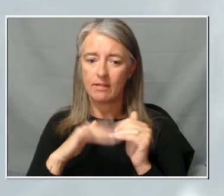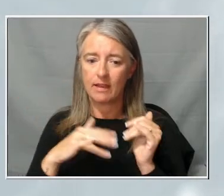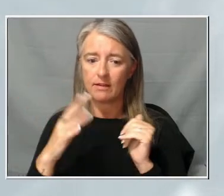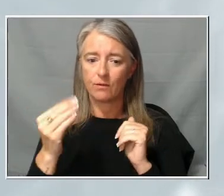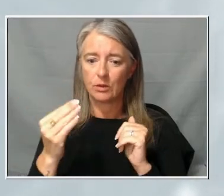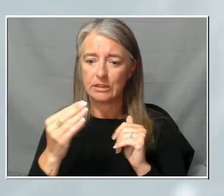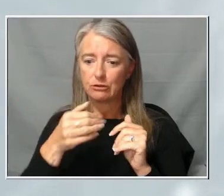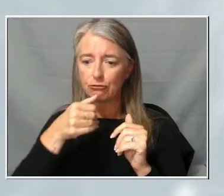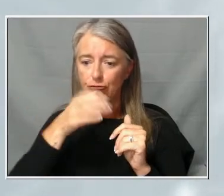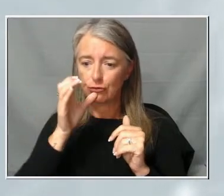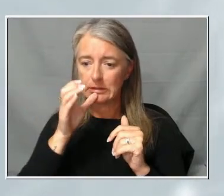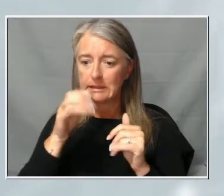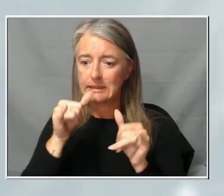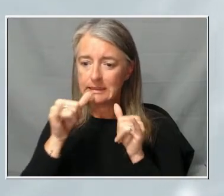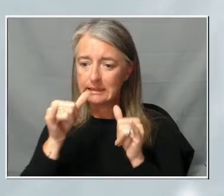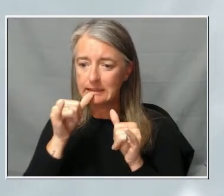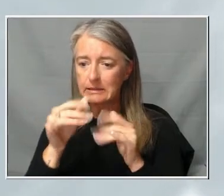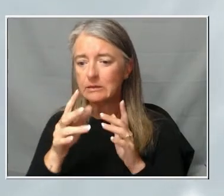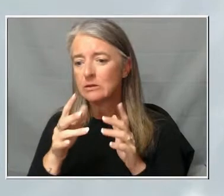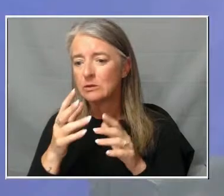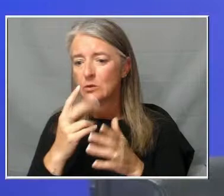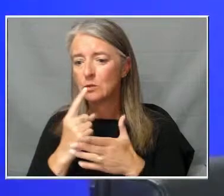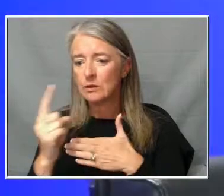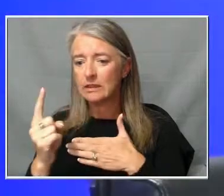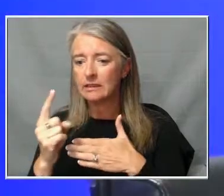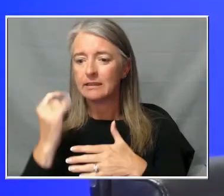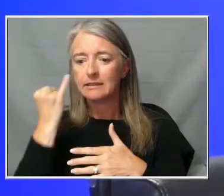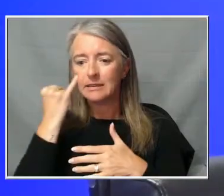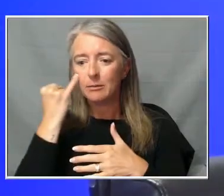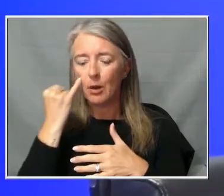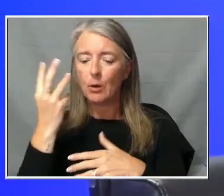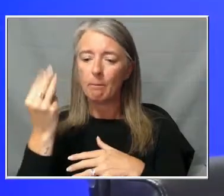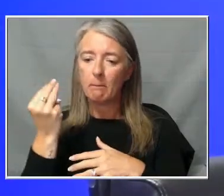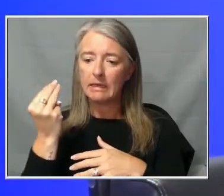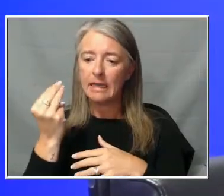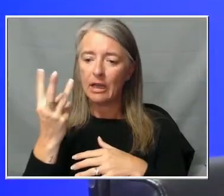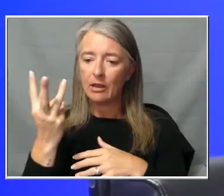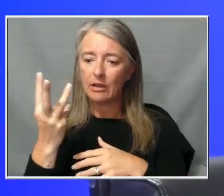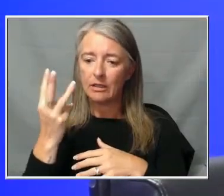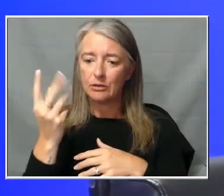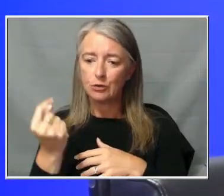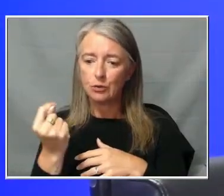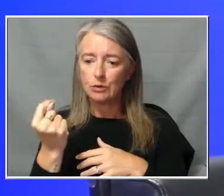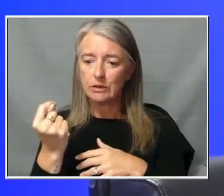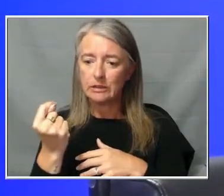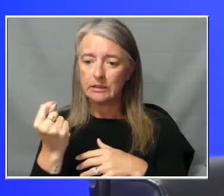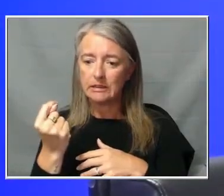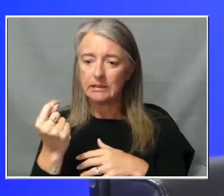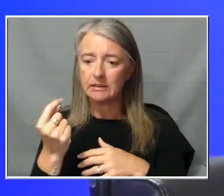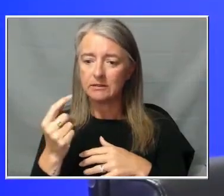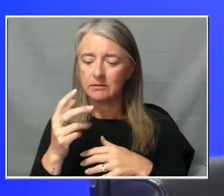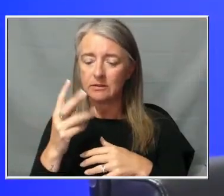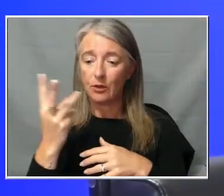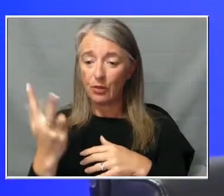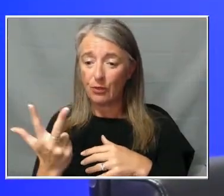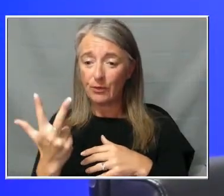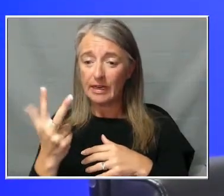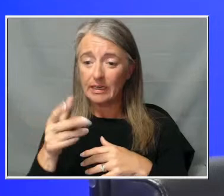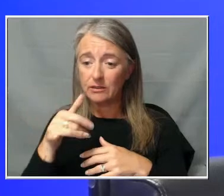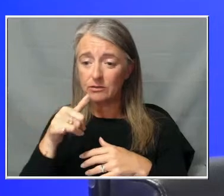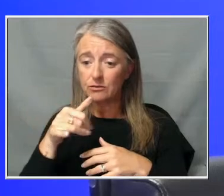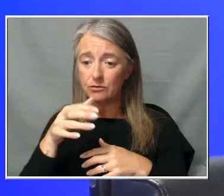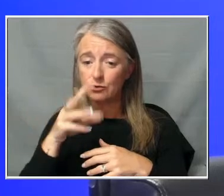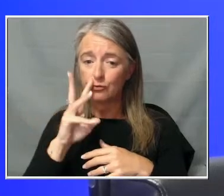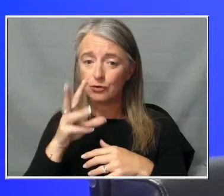is drinking 3 glasses of wine on a Monday, a Tuesday, you're literally almost at their cutoff for